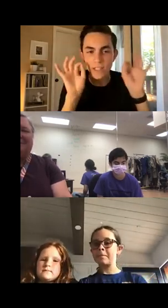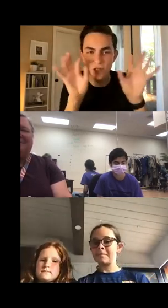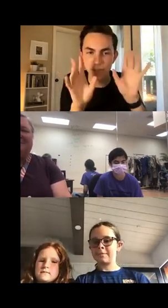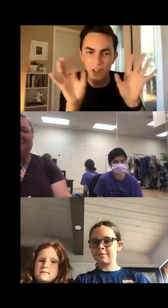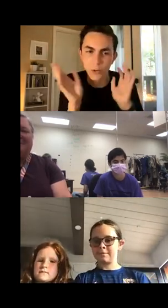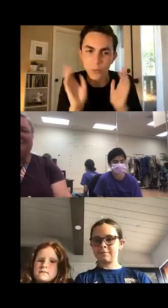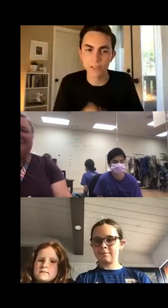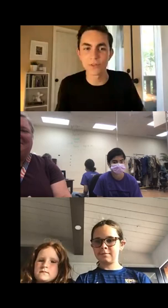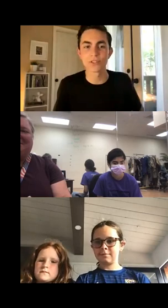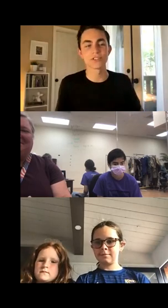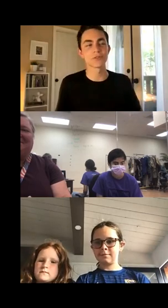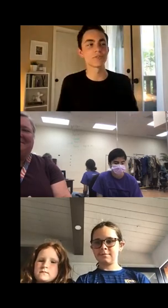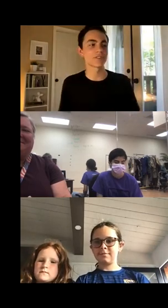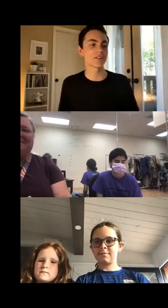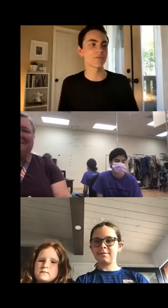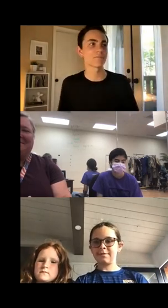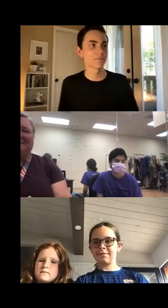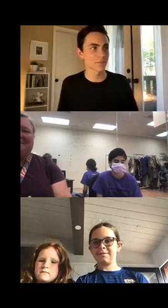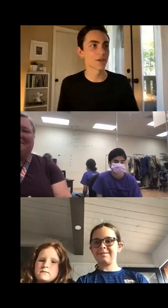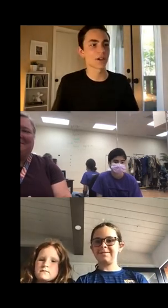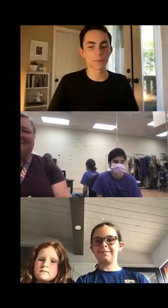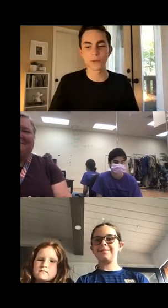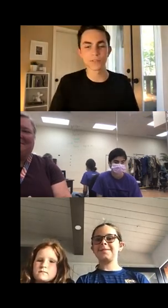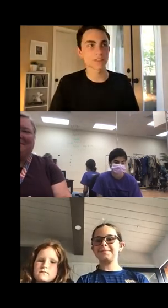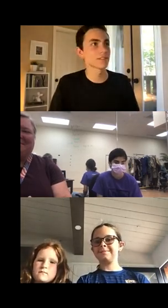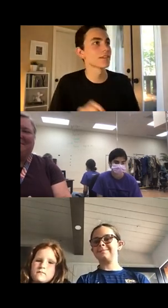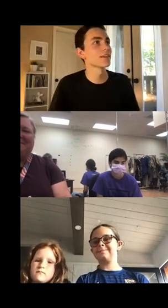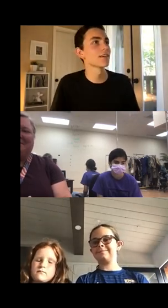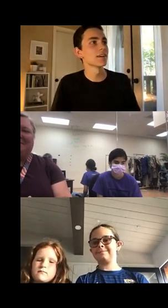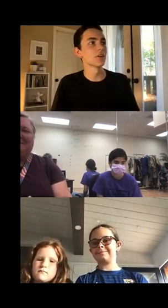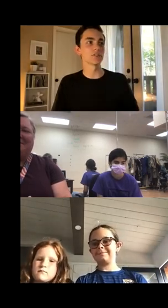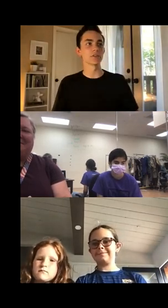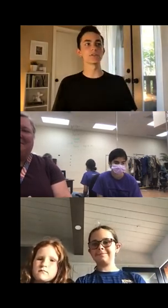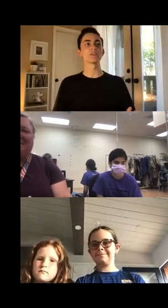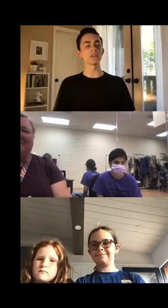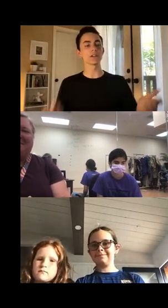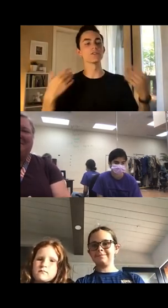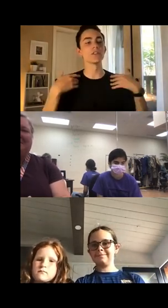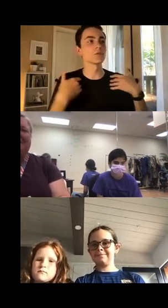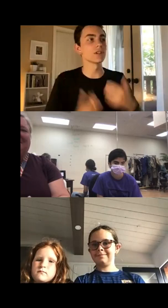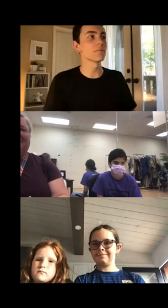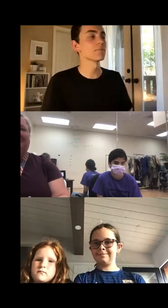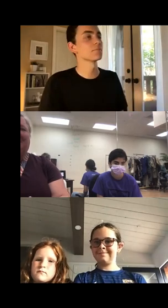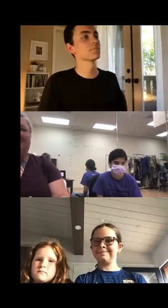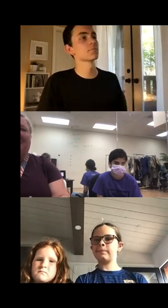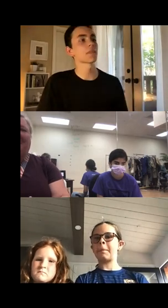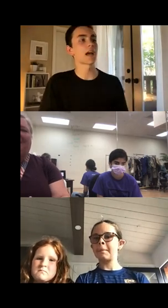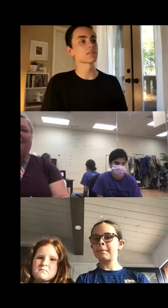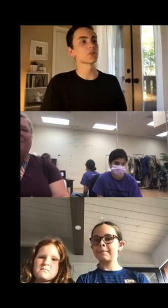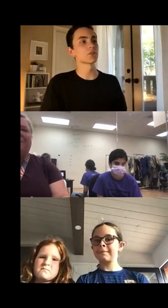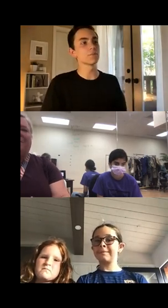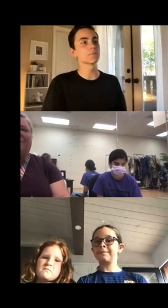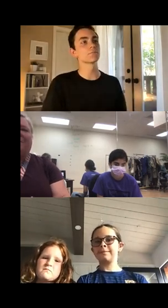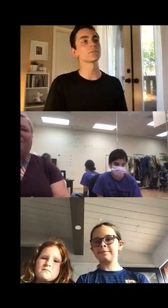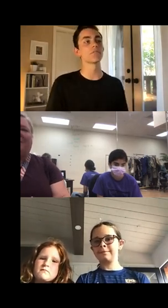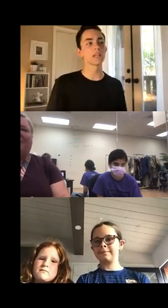signers and see if you can find little bits and pieces that you understand. Okay, perfect. Here's another dialogue. I'll do this one again. Ask